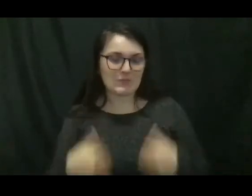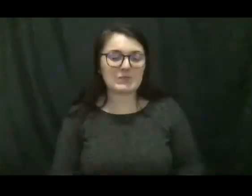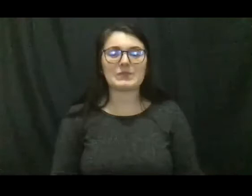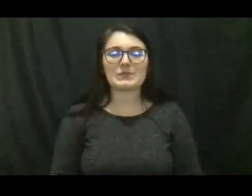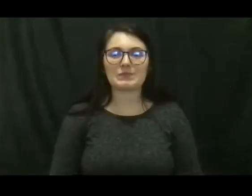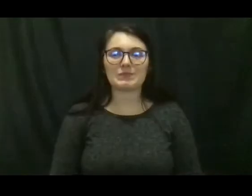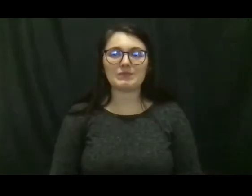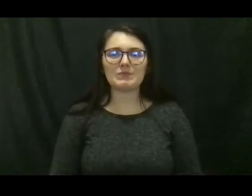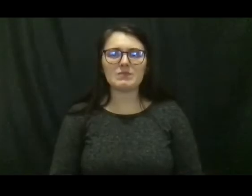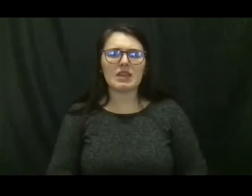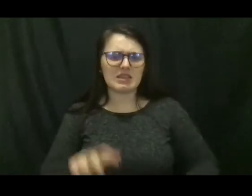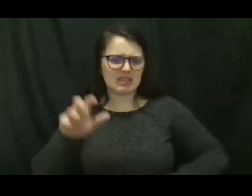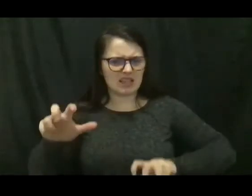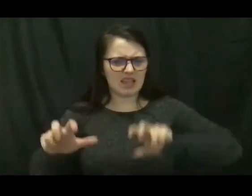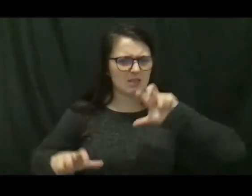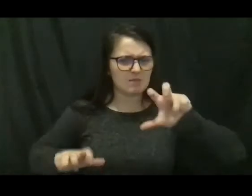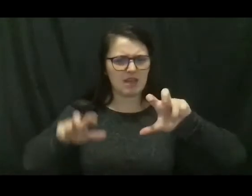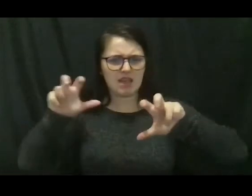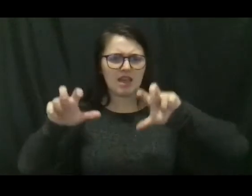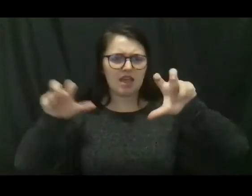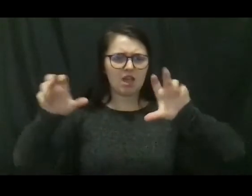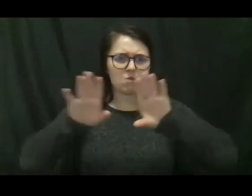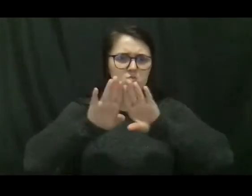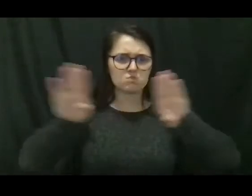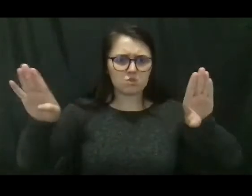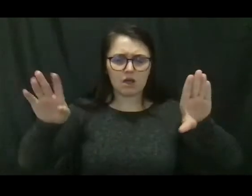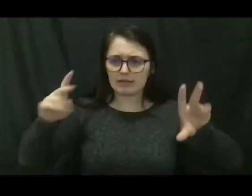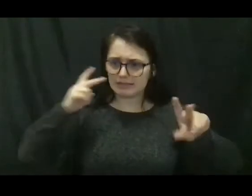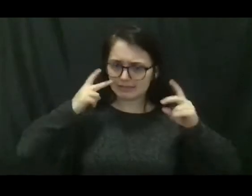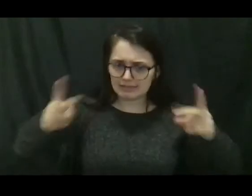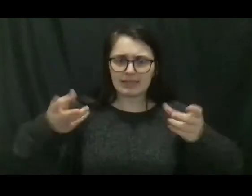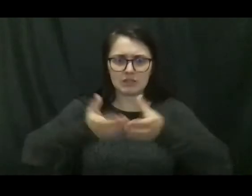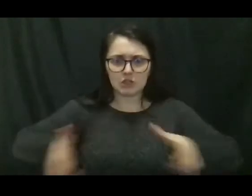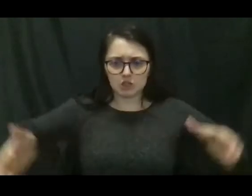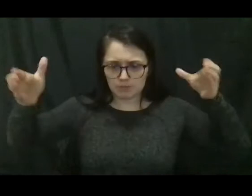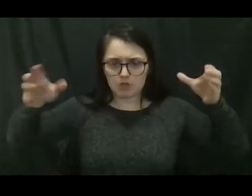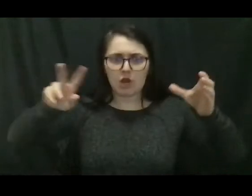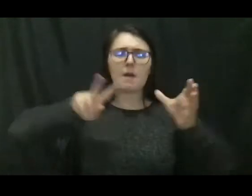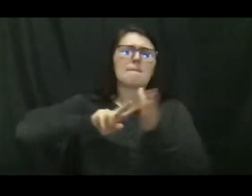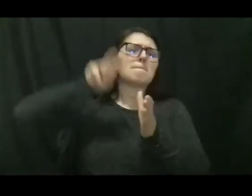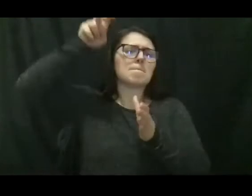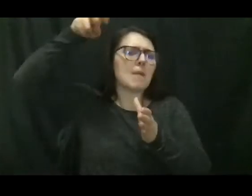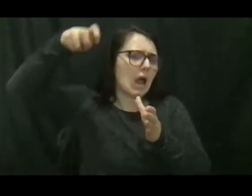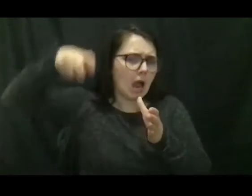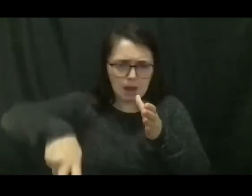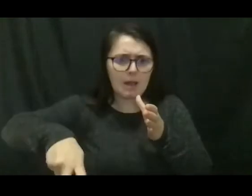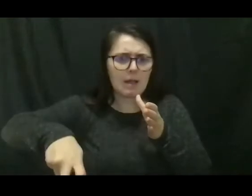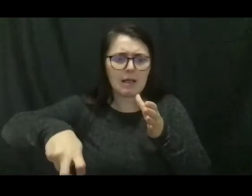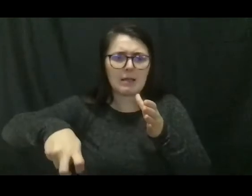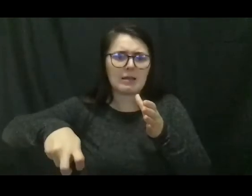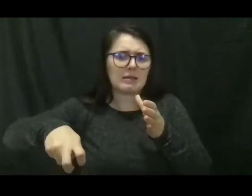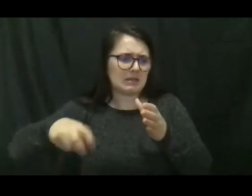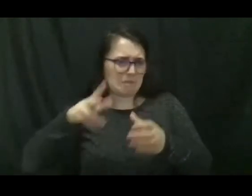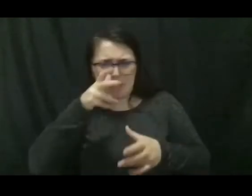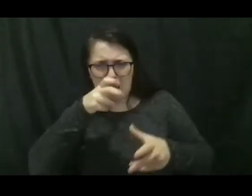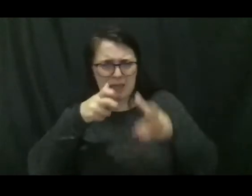Steve climbs up on the back alley wall, picks a dumpster, and dives in. Beetles and roaches